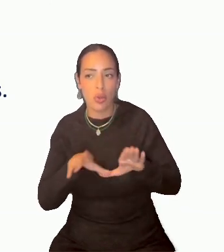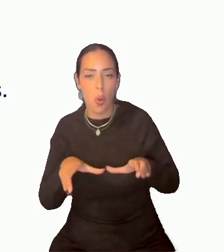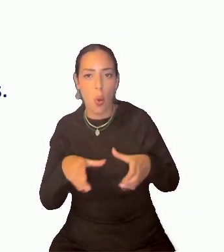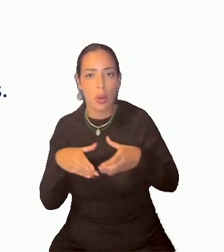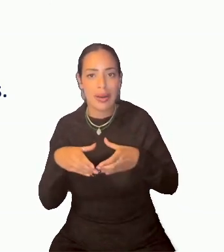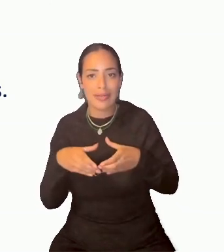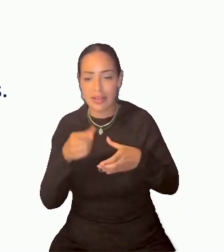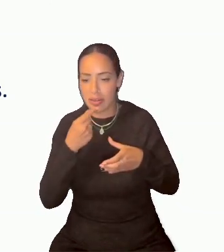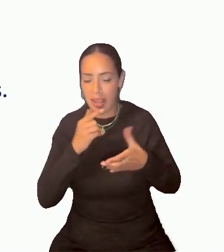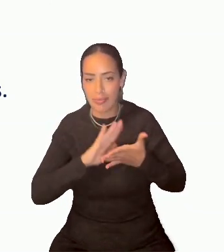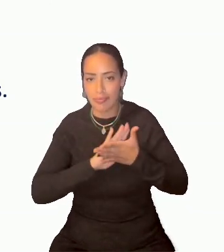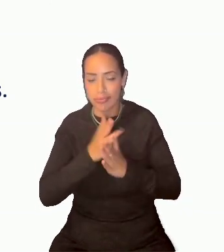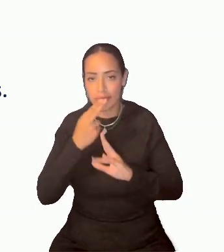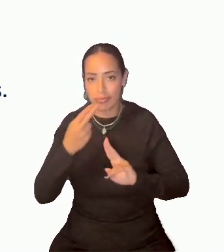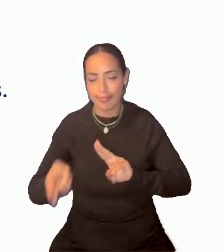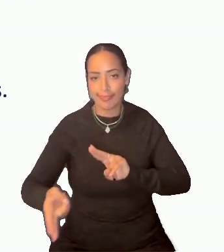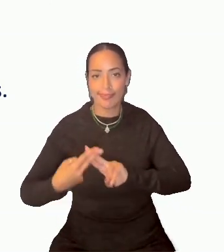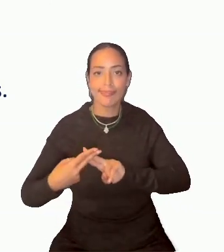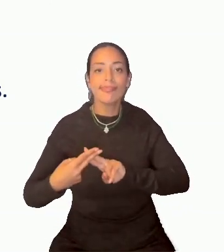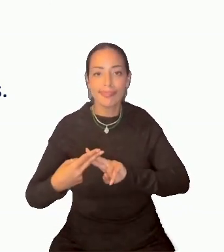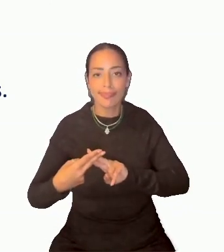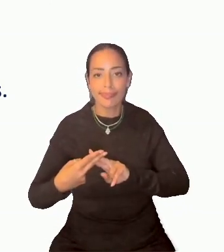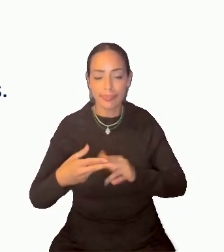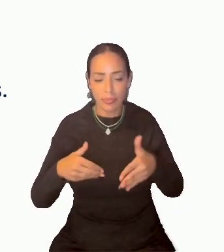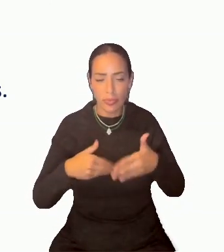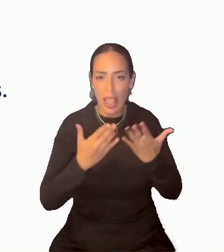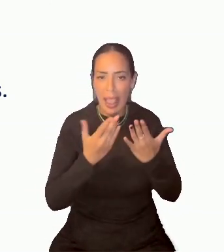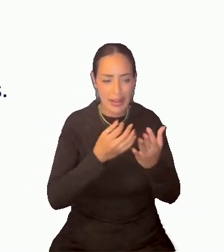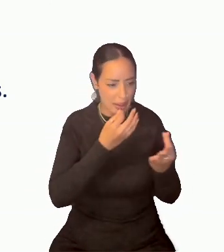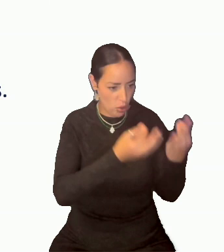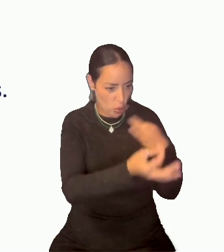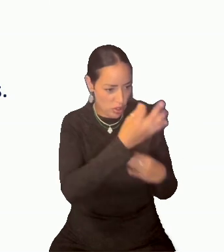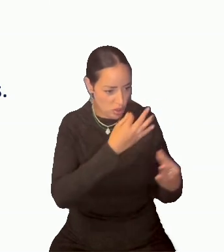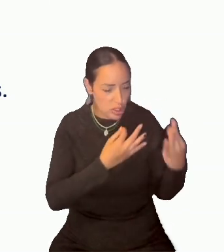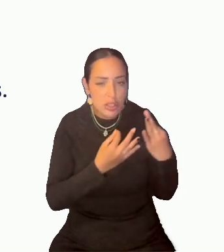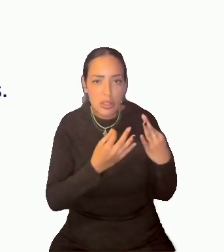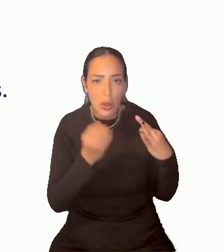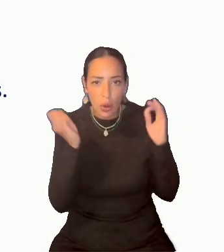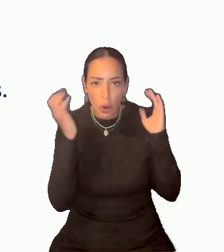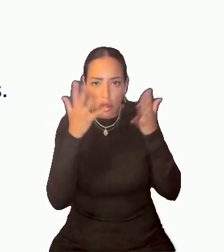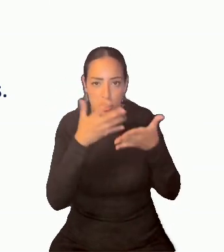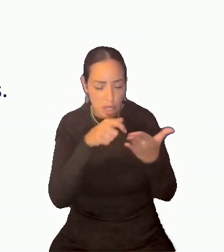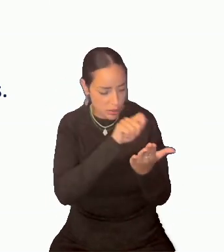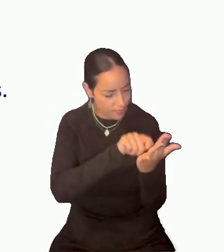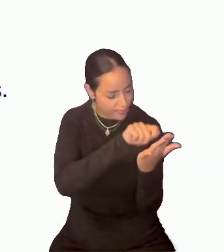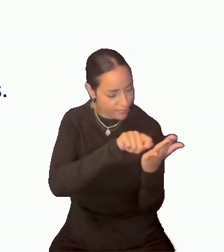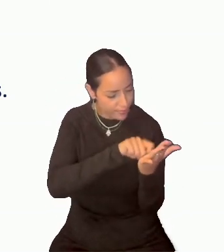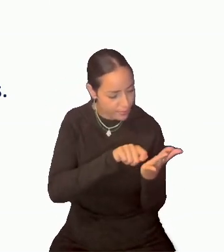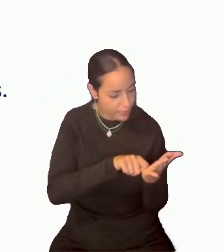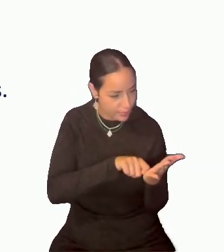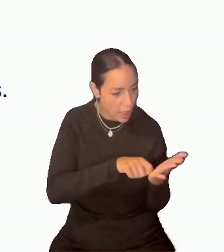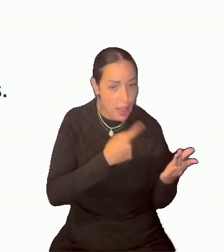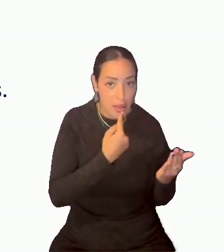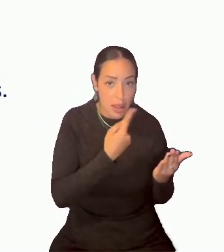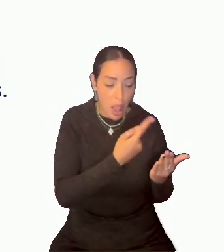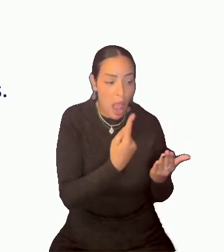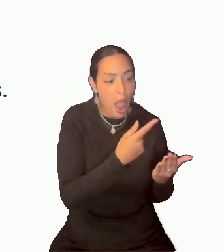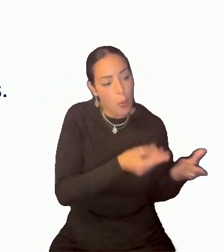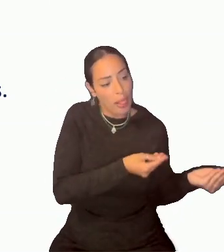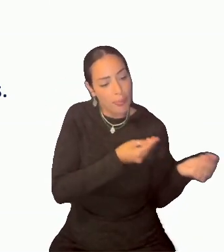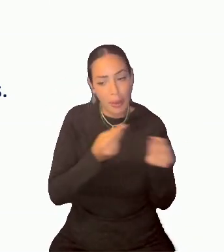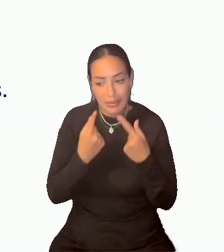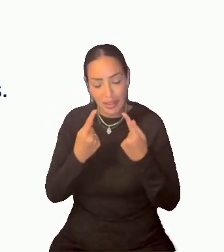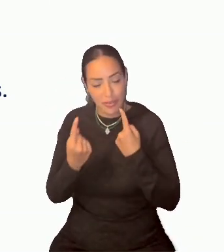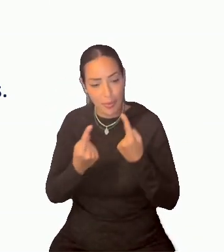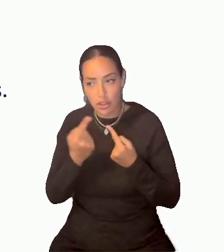represent. Document any questions and concerns and explain who you will pass them on to. This can be a really helpful way of